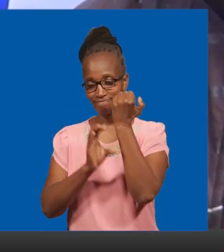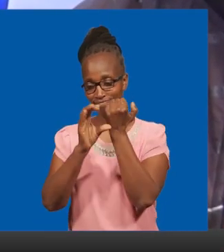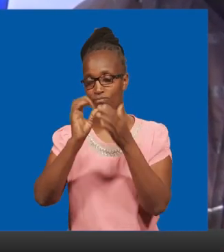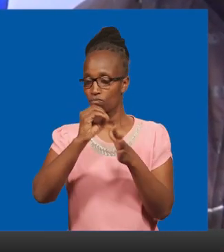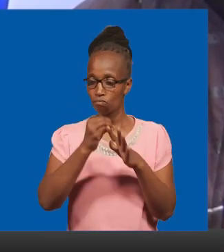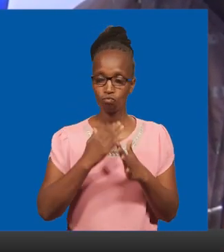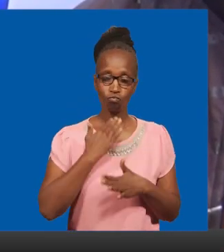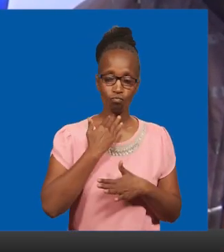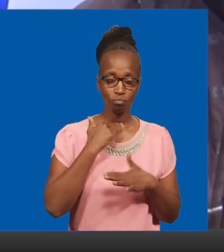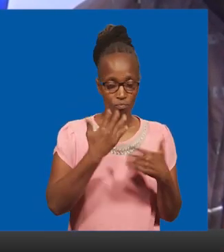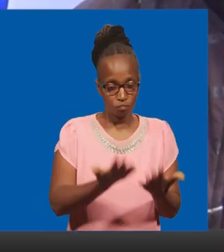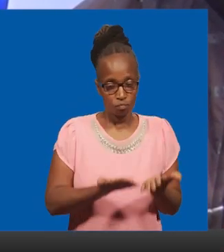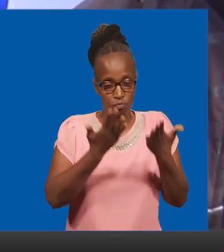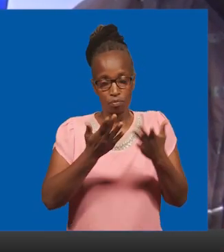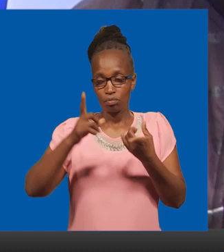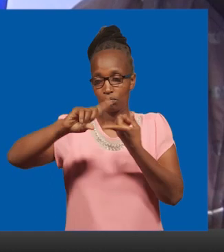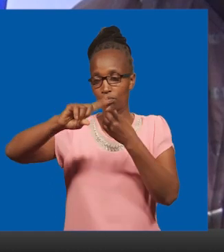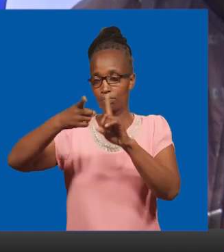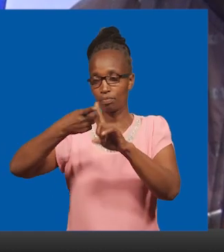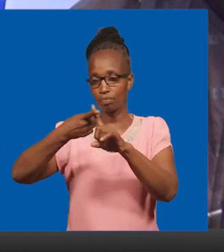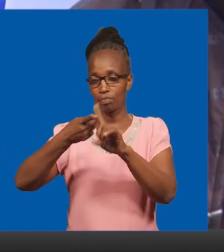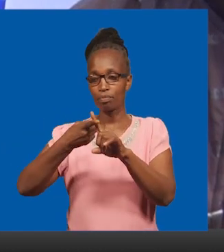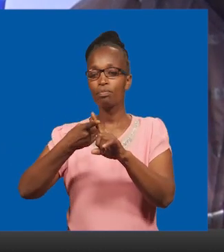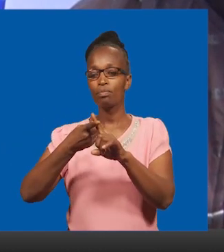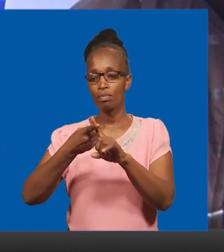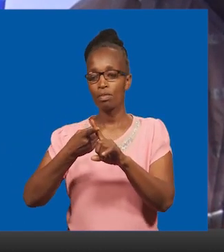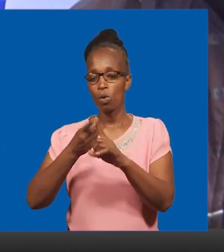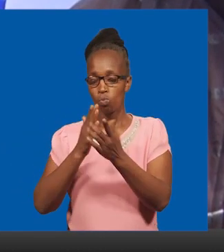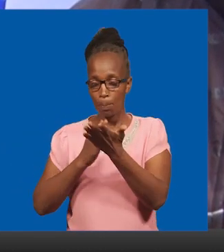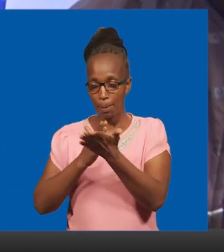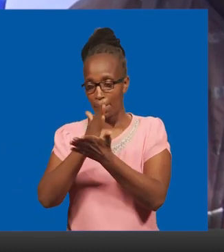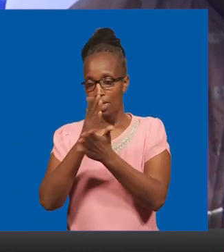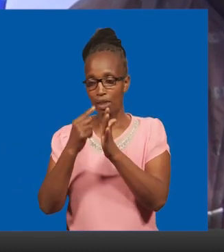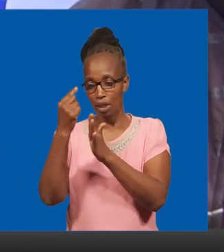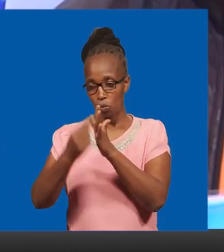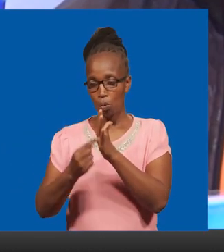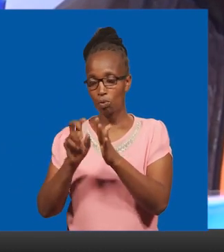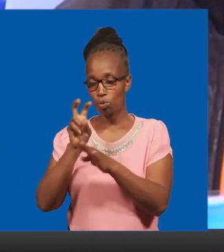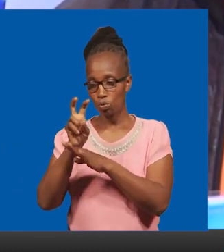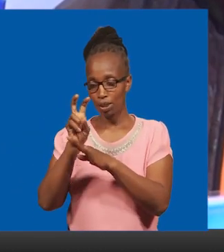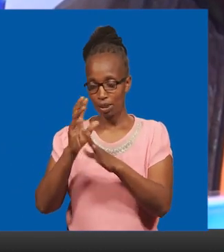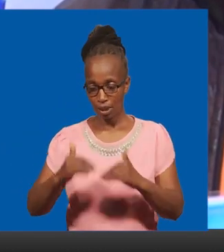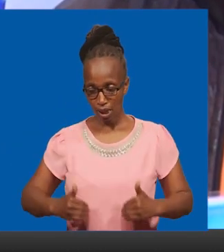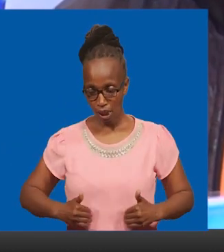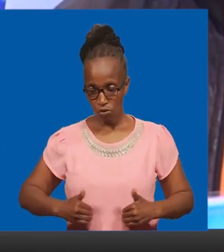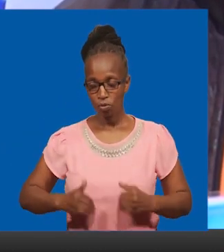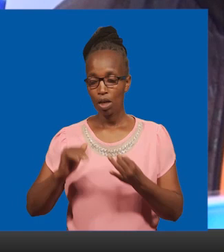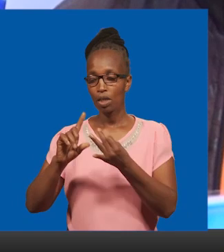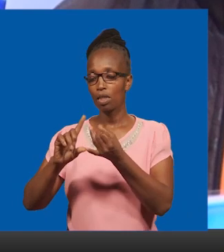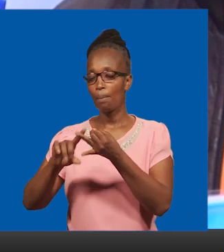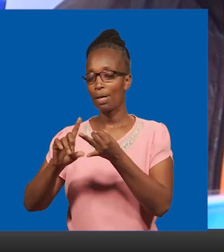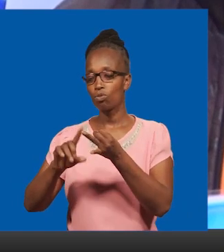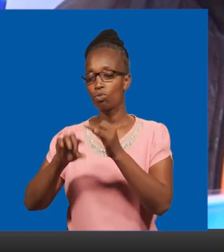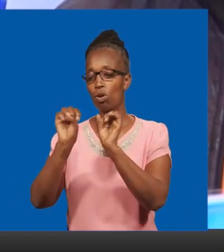countries, or just to uplift our living standards within the grassroots level. So majorly we are looking at